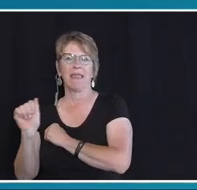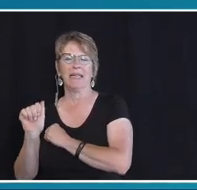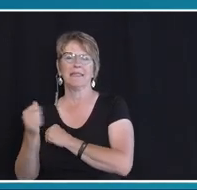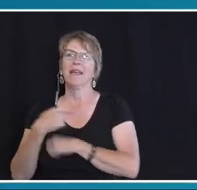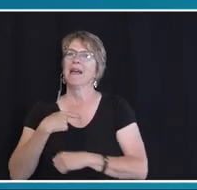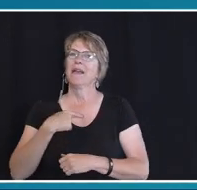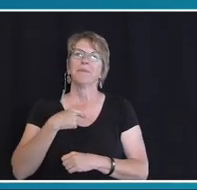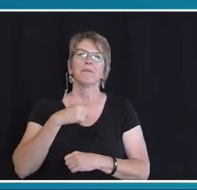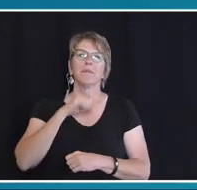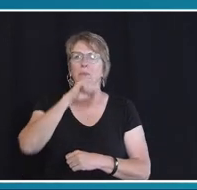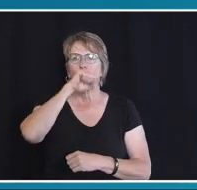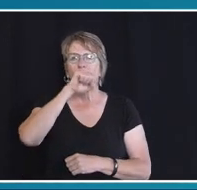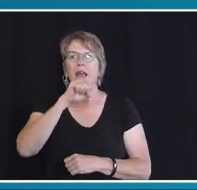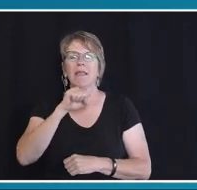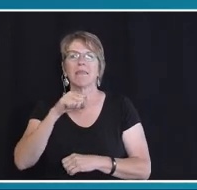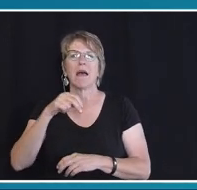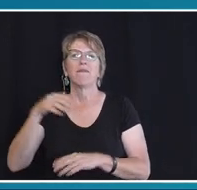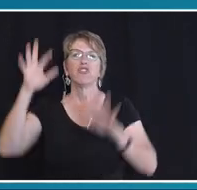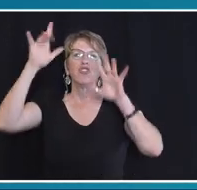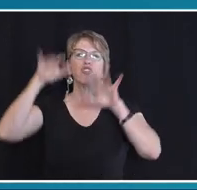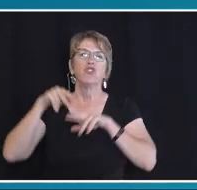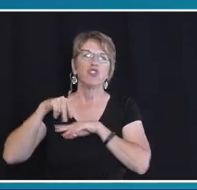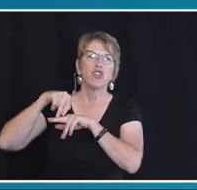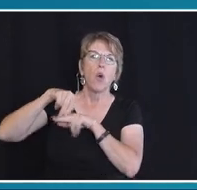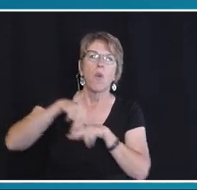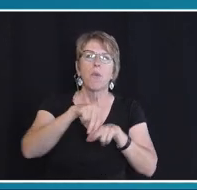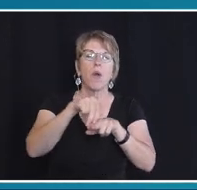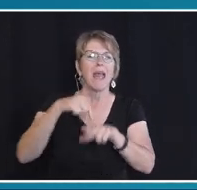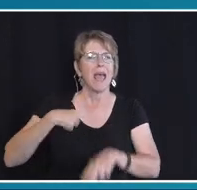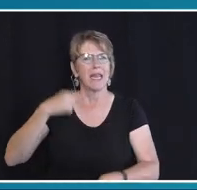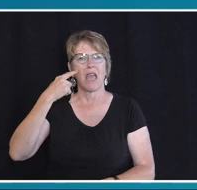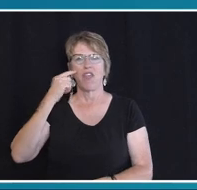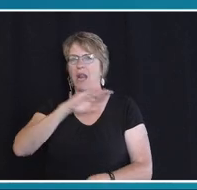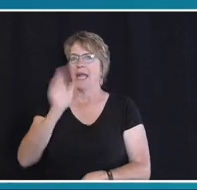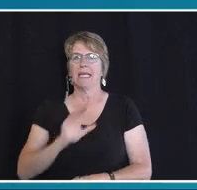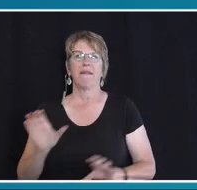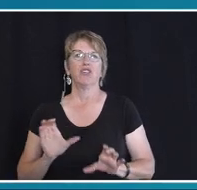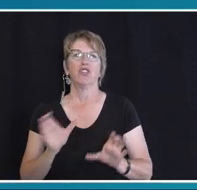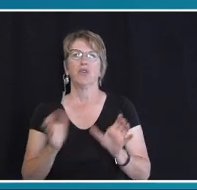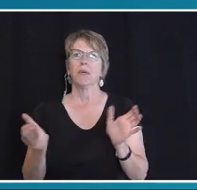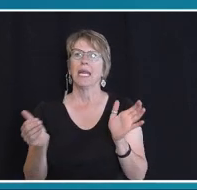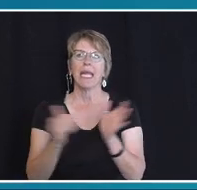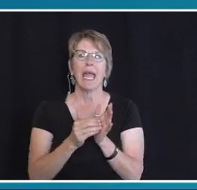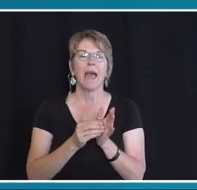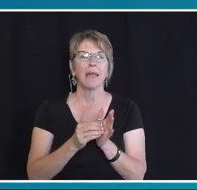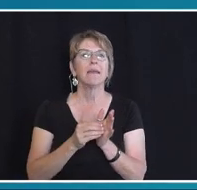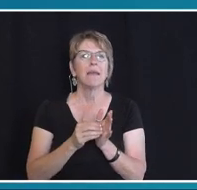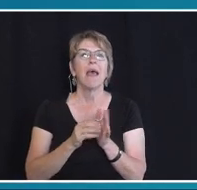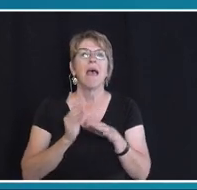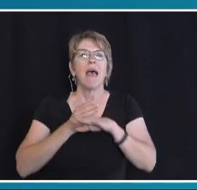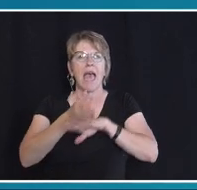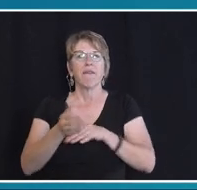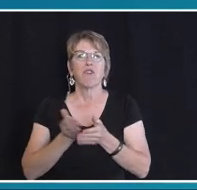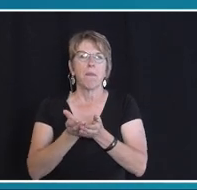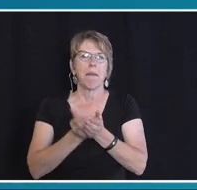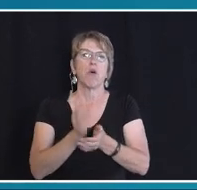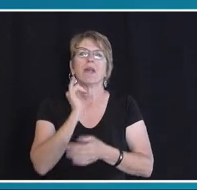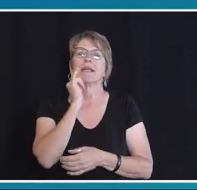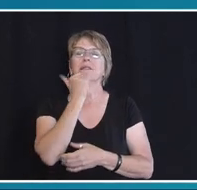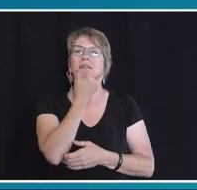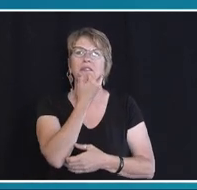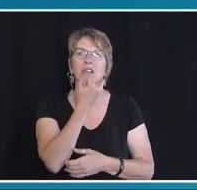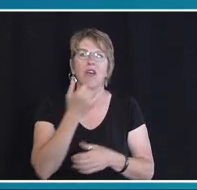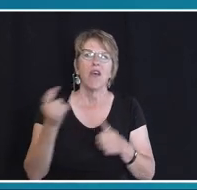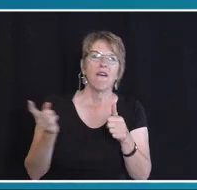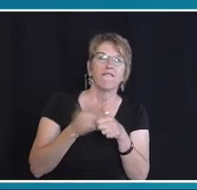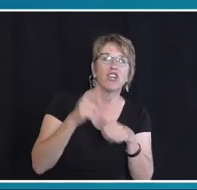love to snowboard. It was one of the things I feared I would never do again after losing my leg in a boating accident. One of the first times I raced